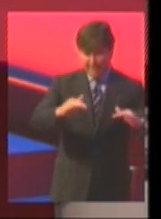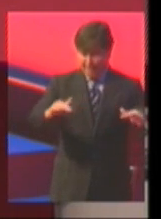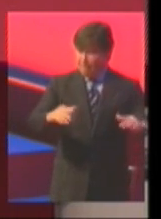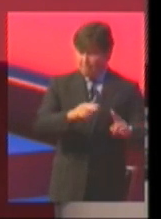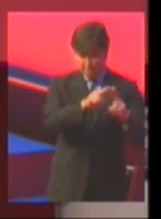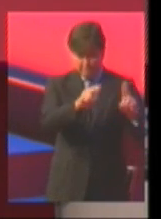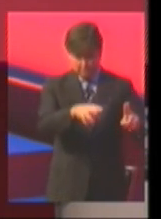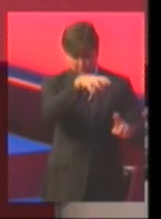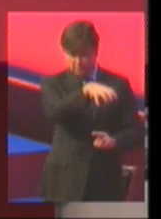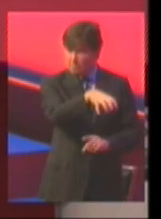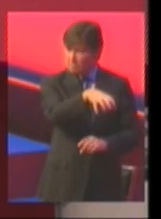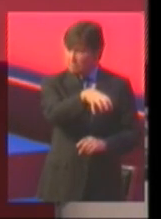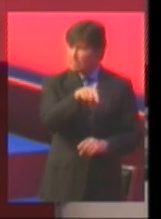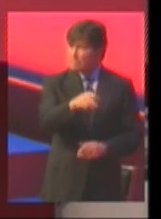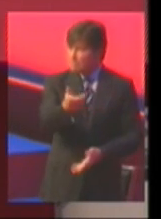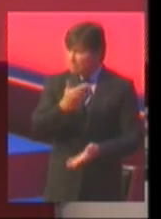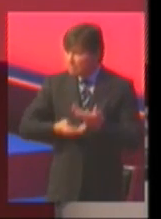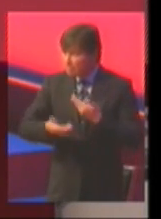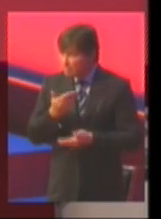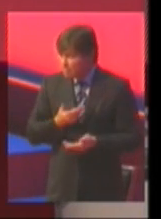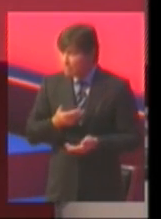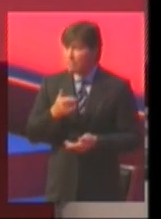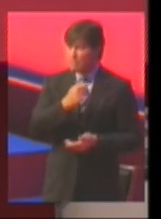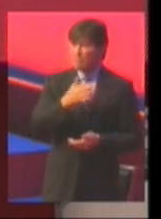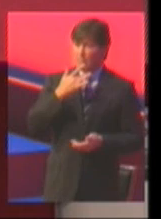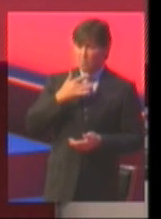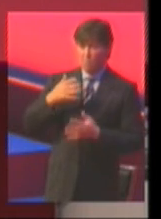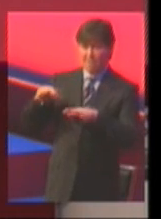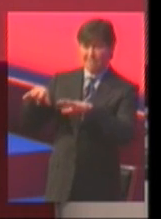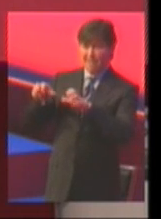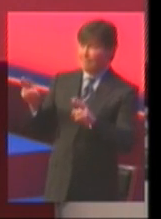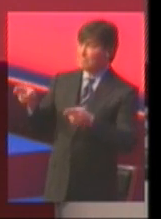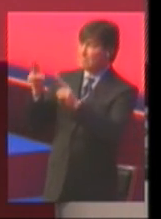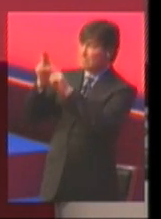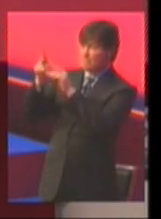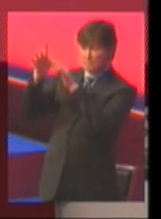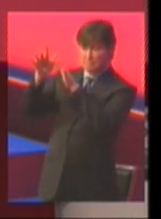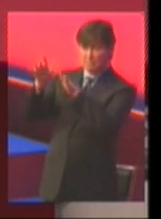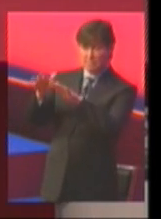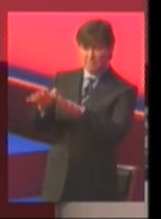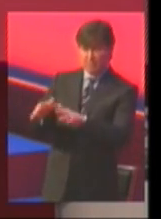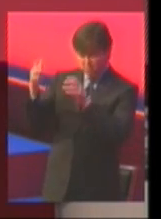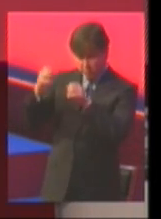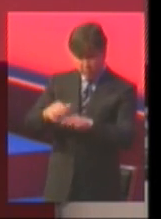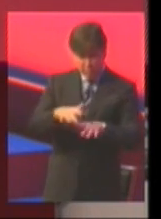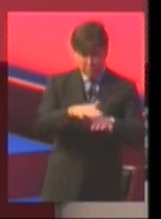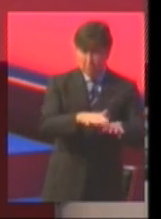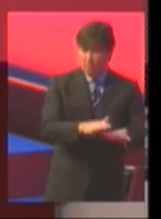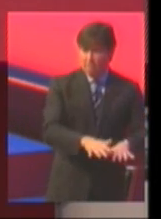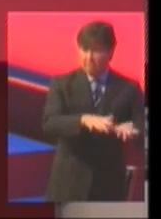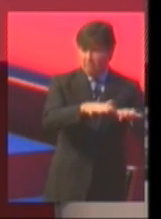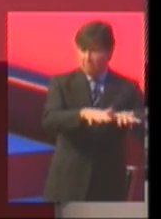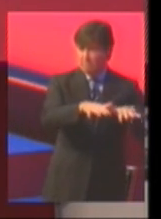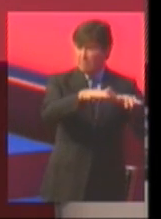Bangladesh who told us that as a result of the glaciers melting in the Himalayas, the floodwaters are now rising,